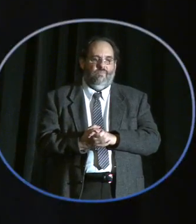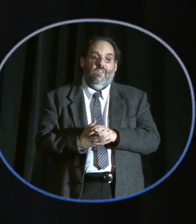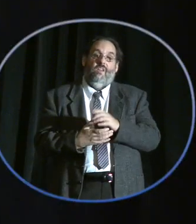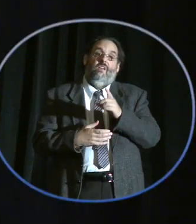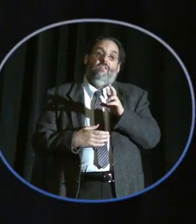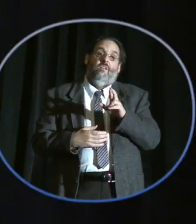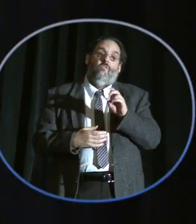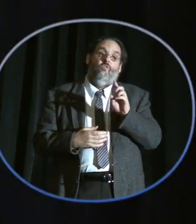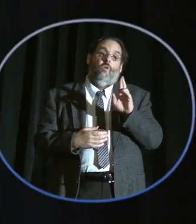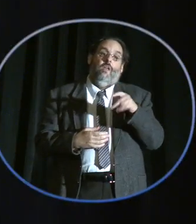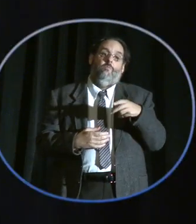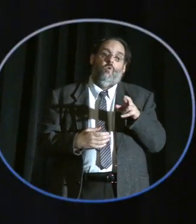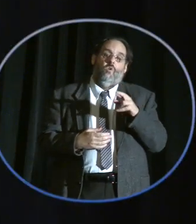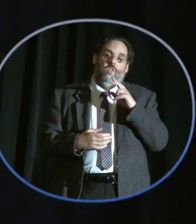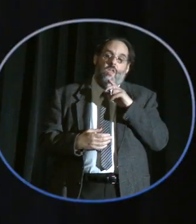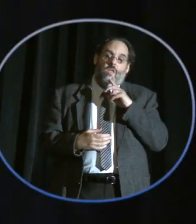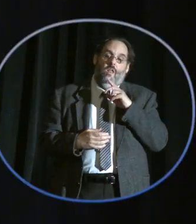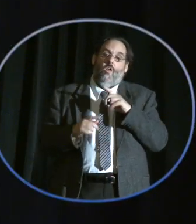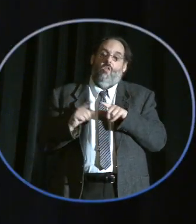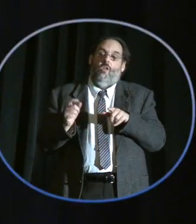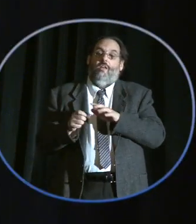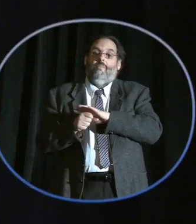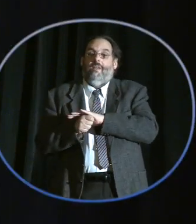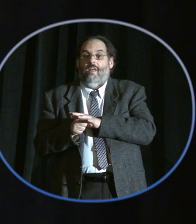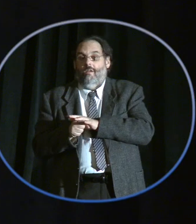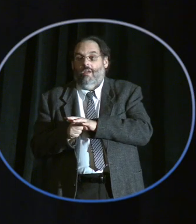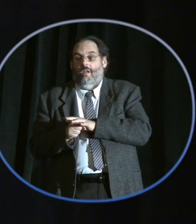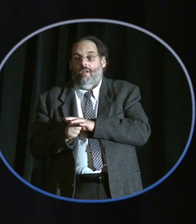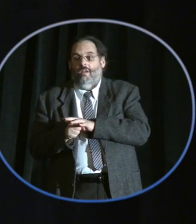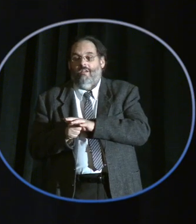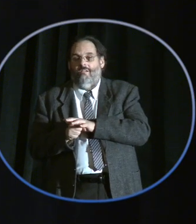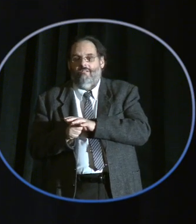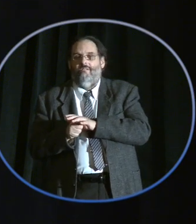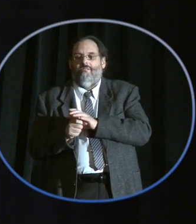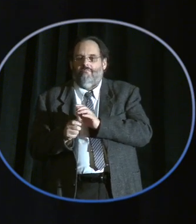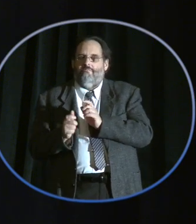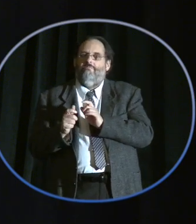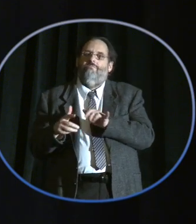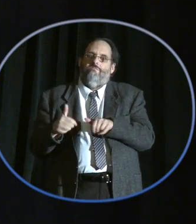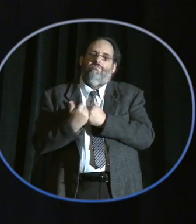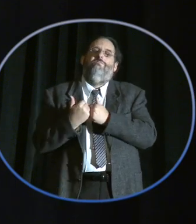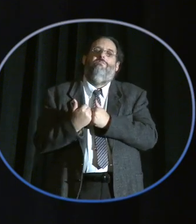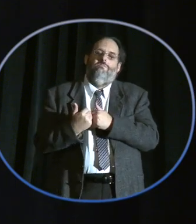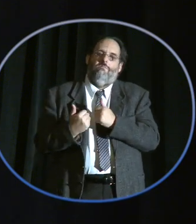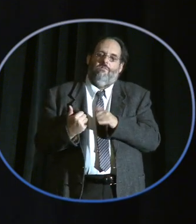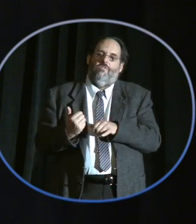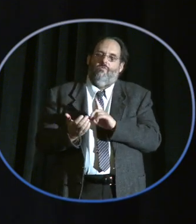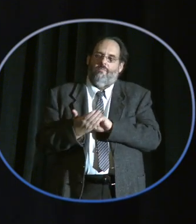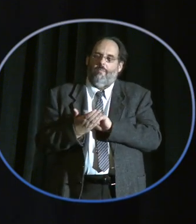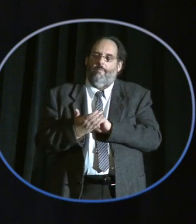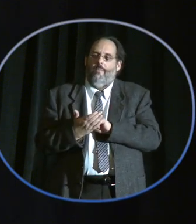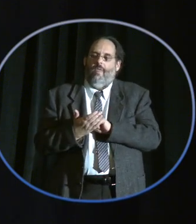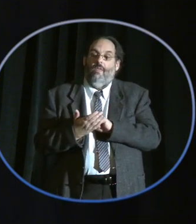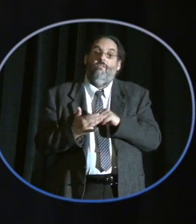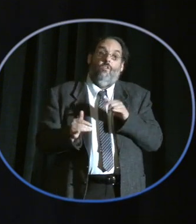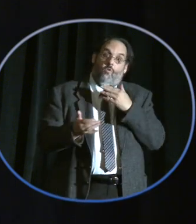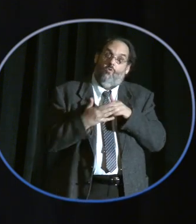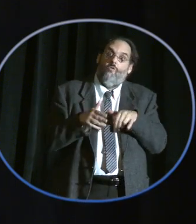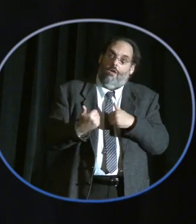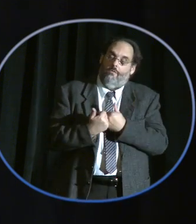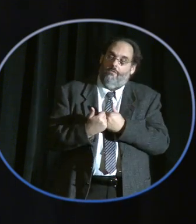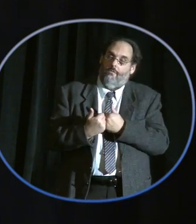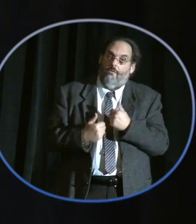Dr. Draper stated that although the pandemic presented a challenge to the Afro, it was a good